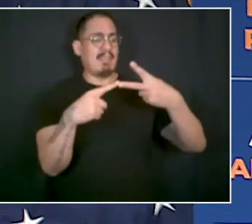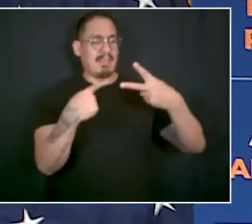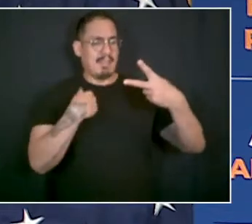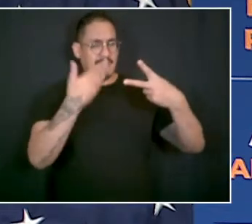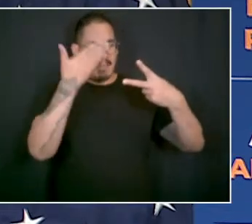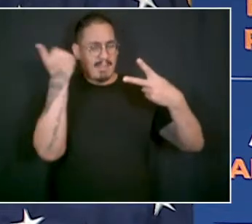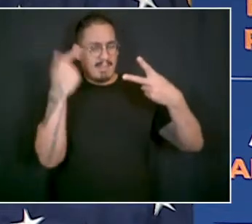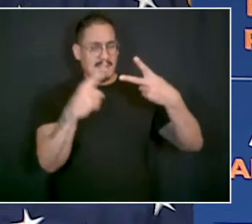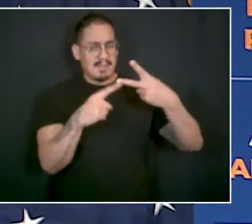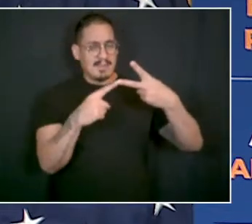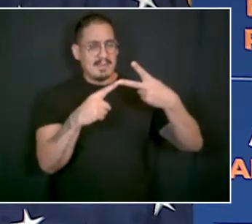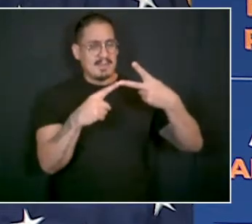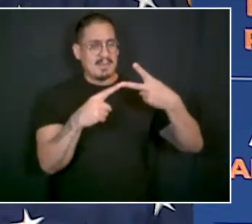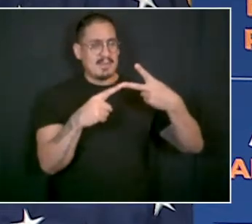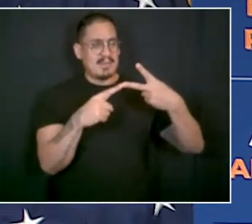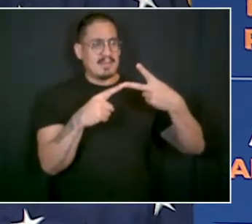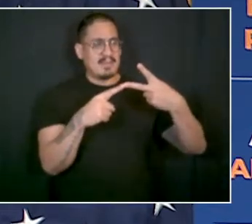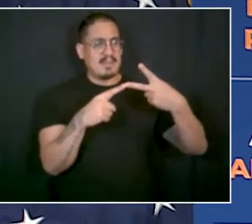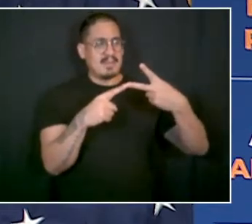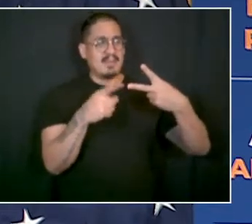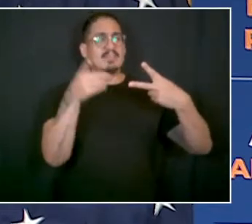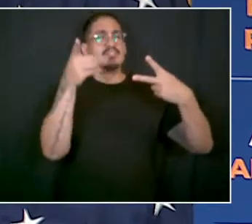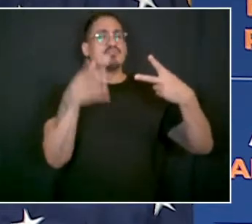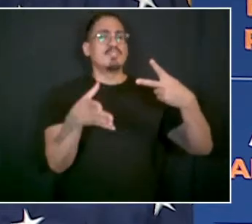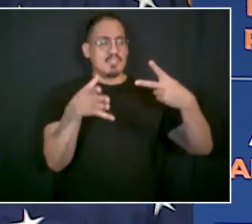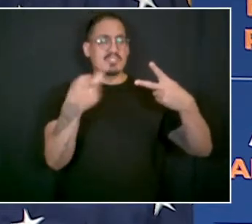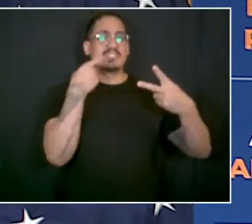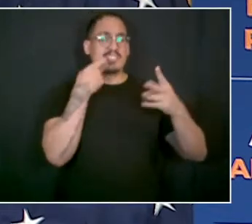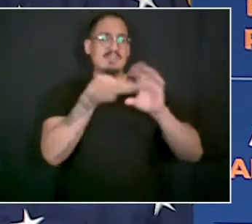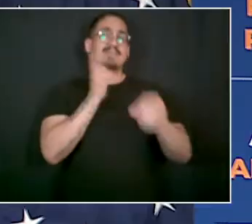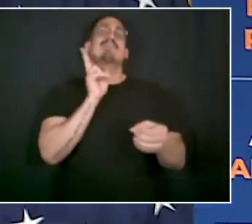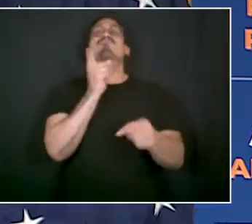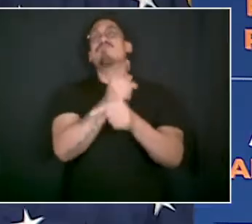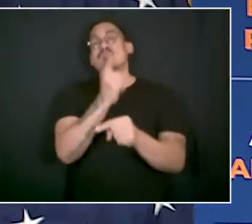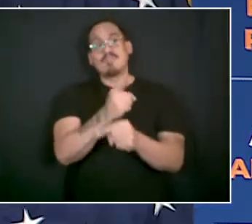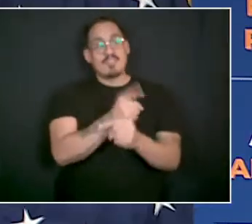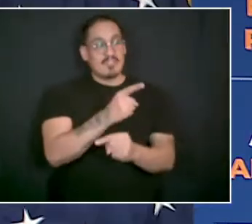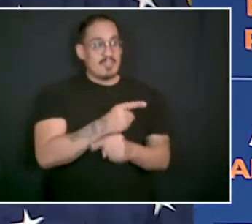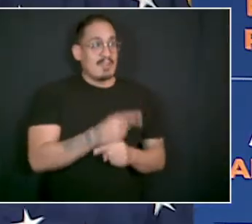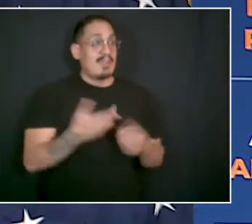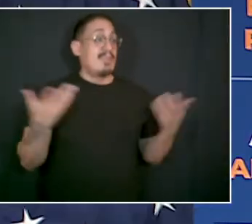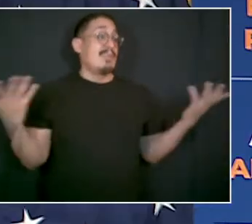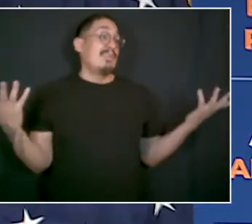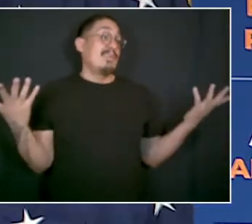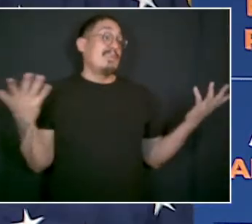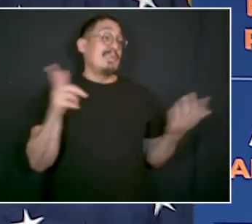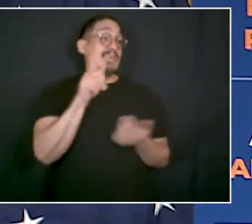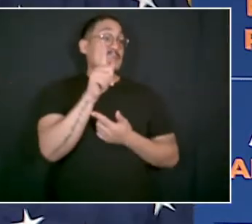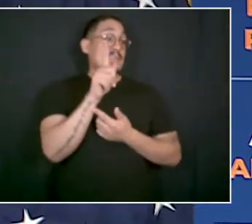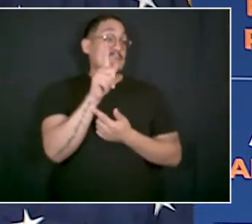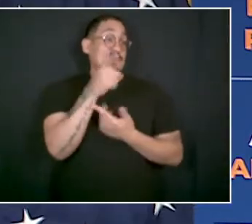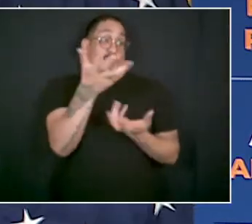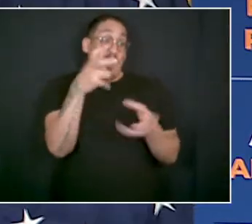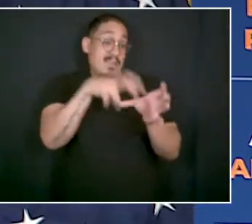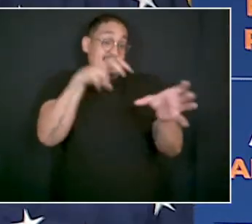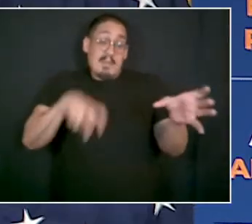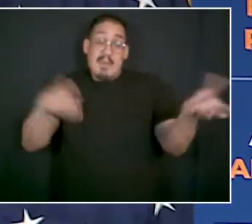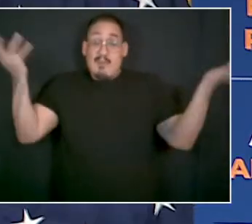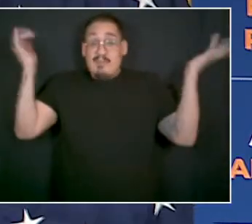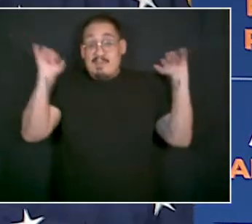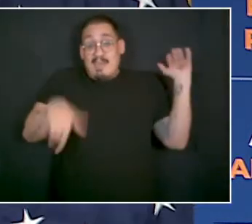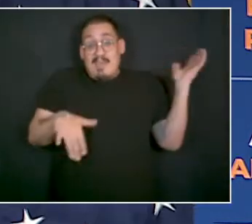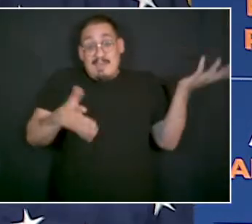leaving. At least I wanted to bounce. I don't understand this.